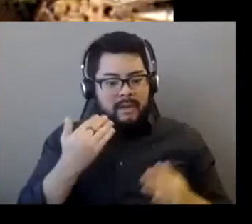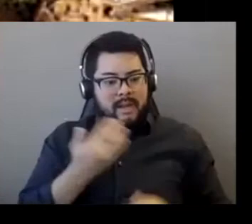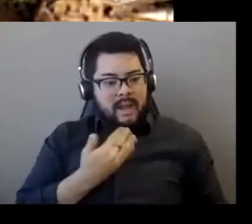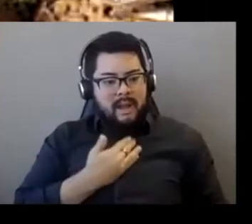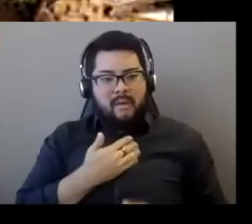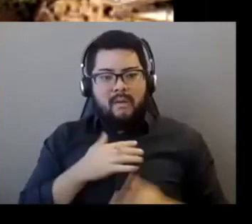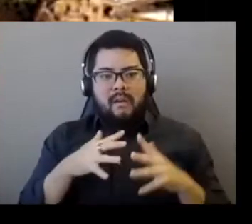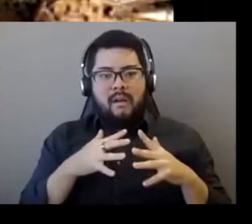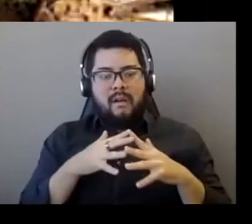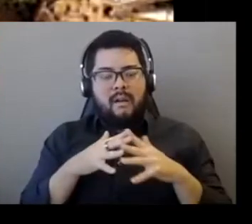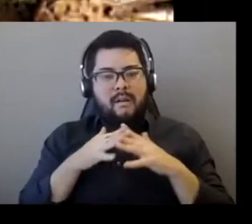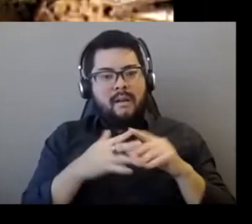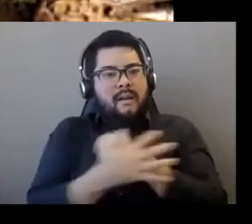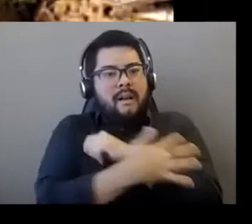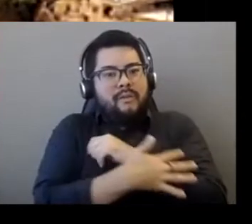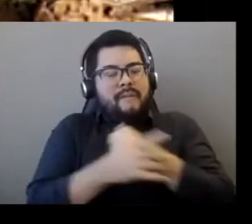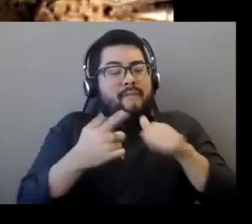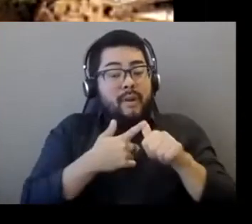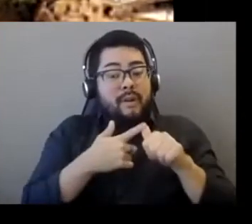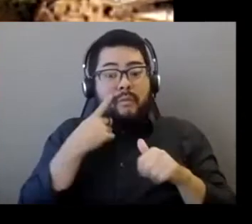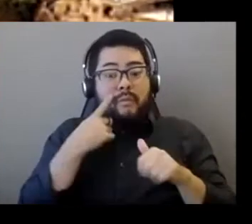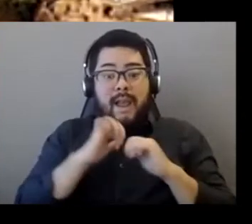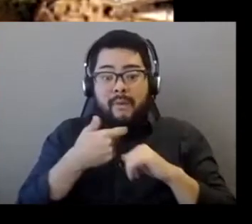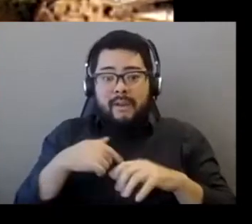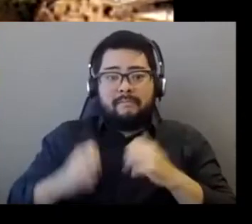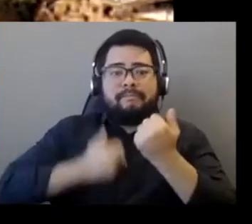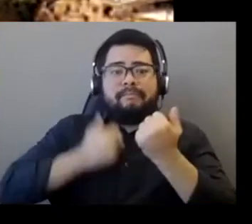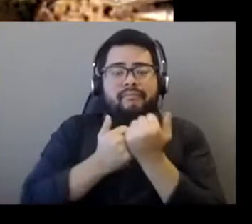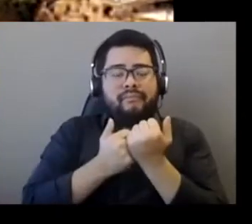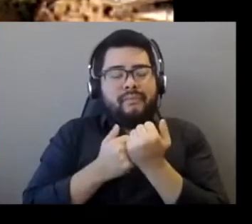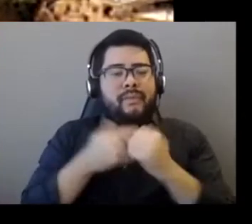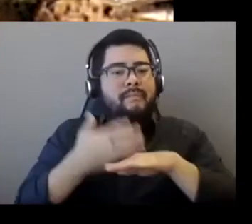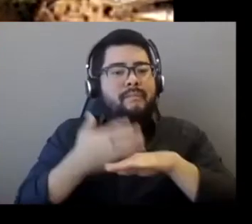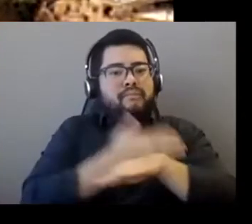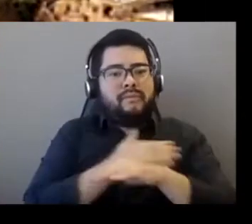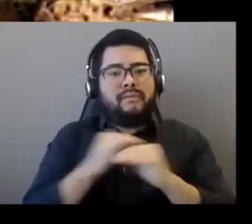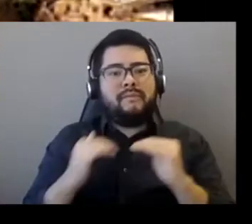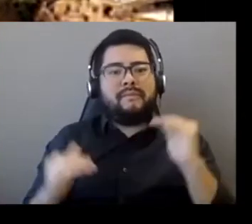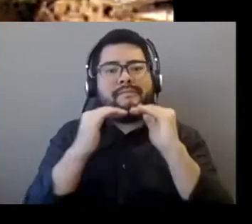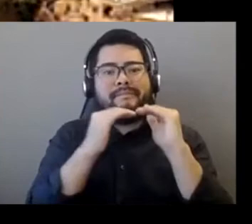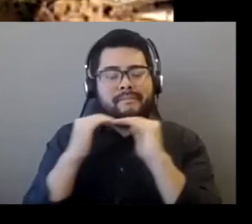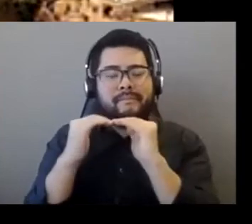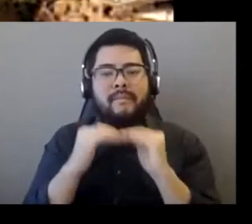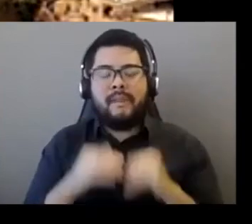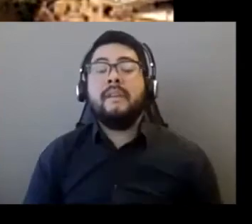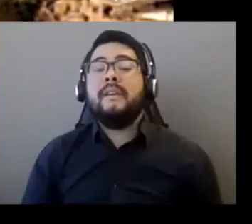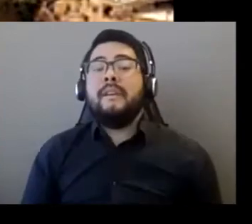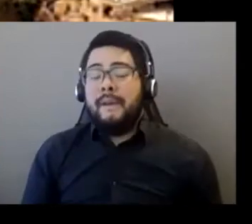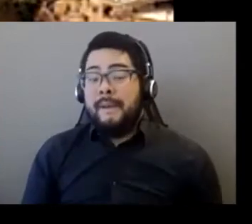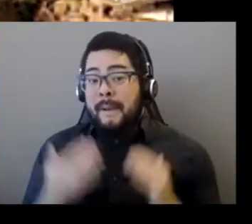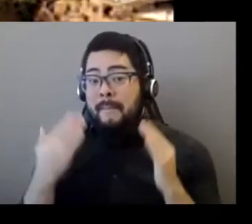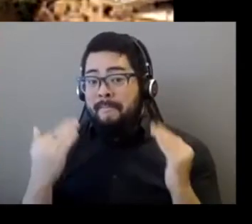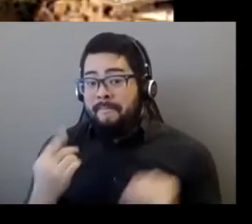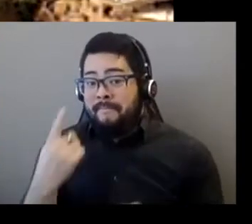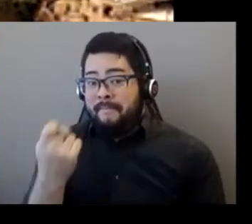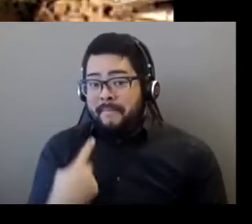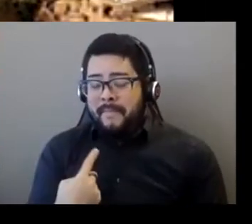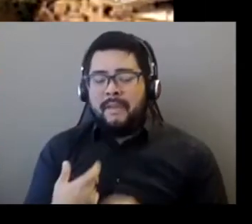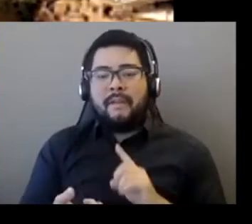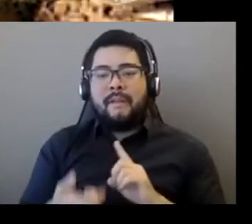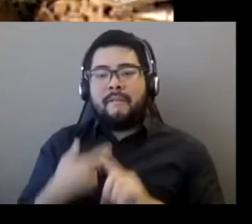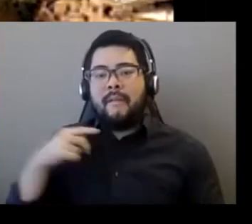thinking about global solidarity and global research and activism. So let's go to the next question, which comes from